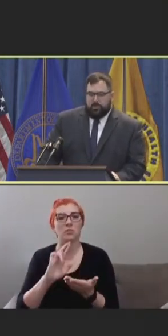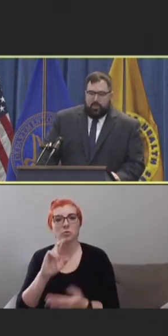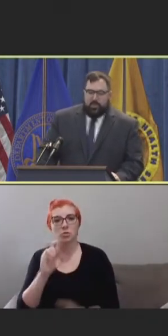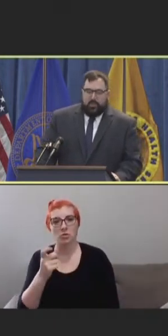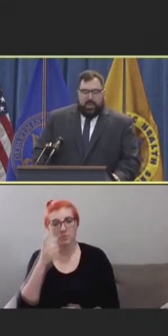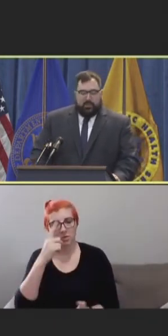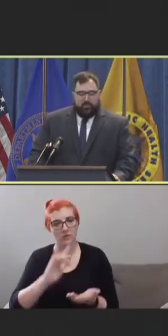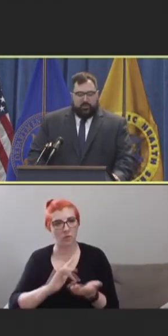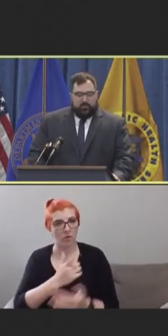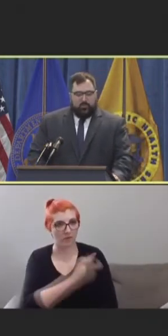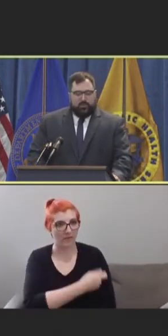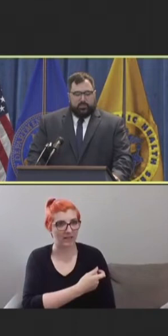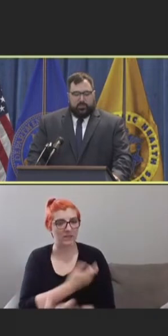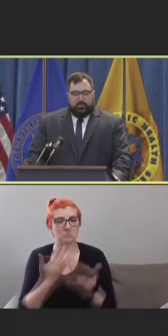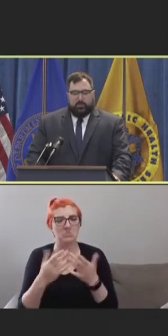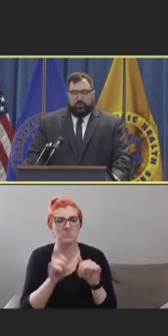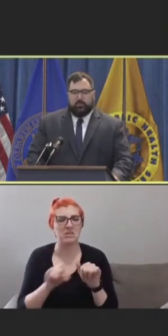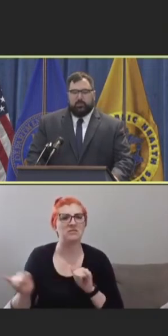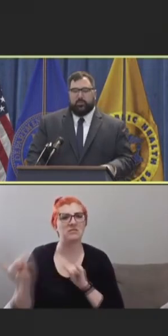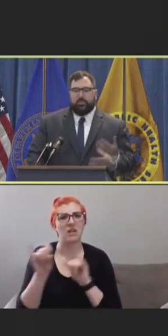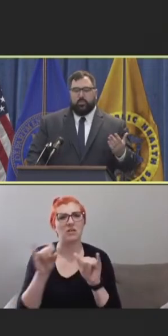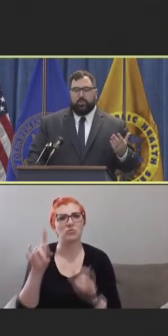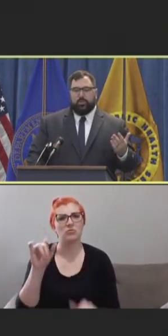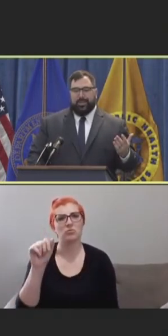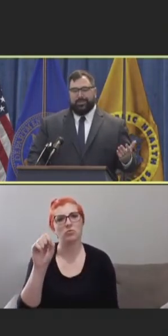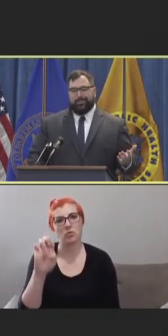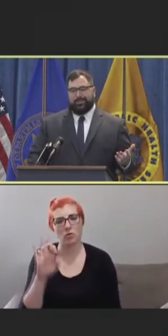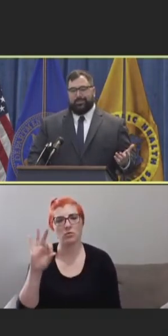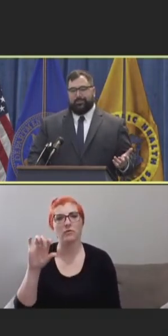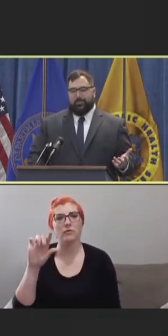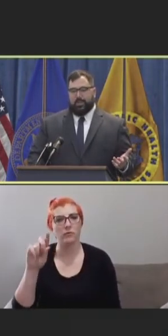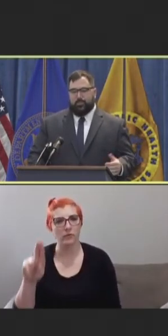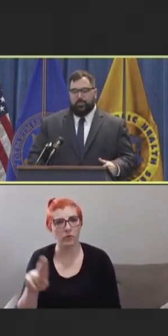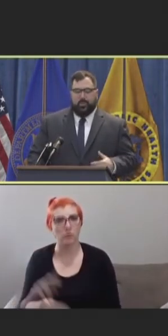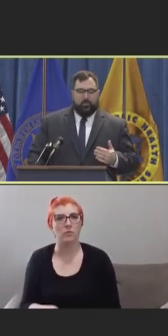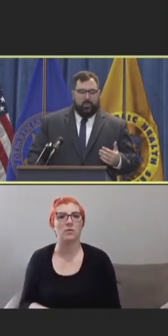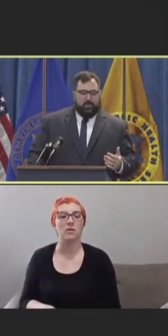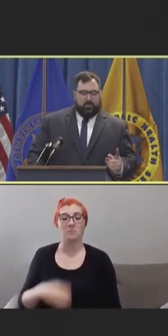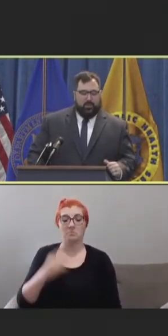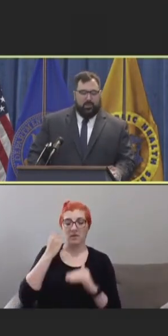dose inactivated influenza, whereas someone age 65 and up